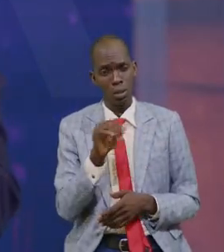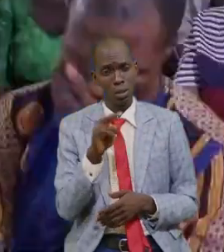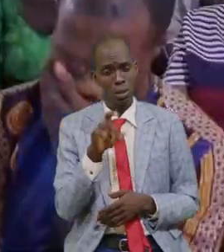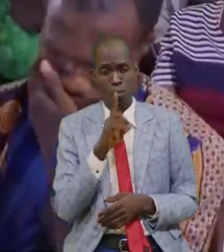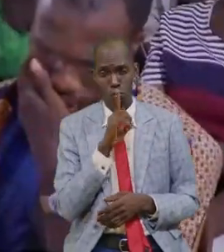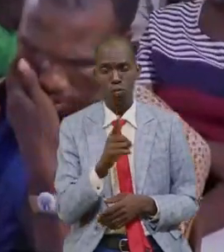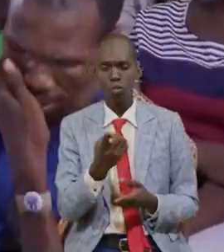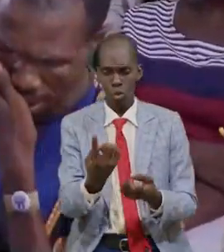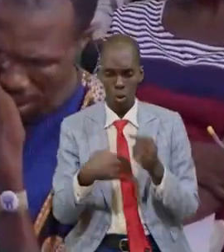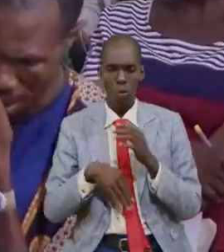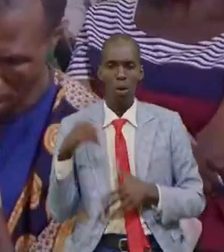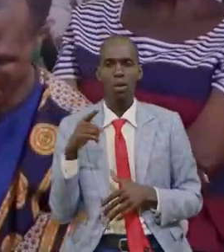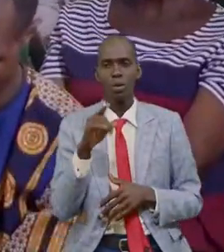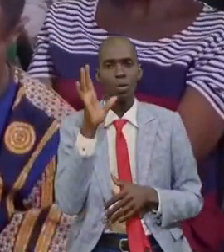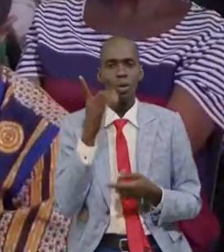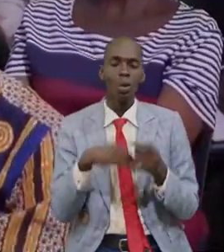come forth.